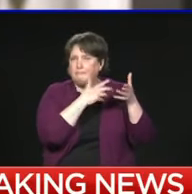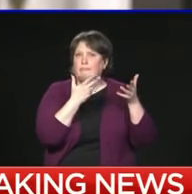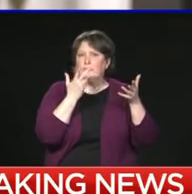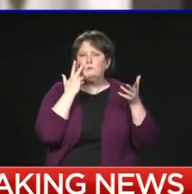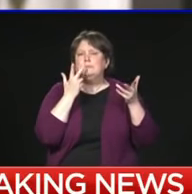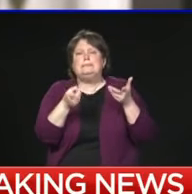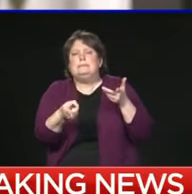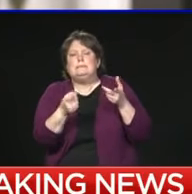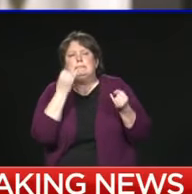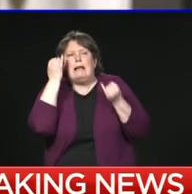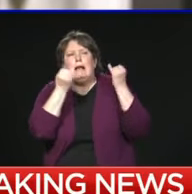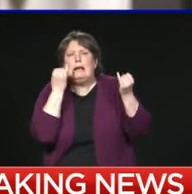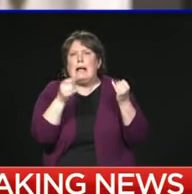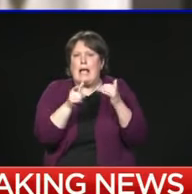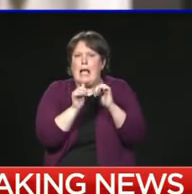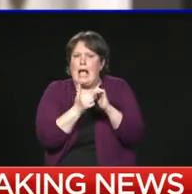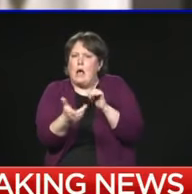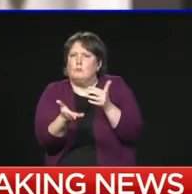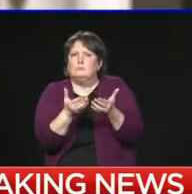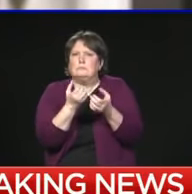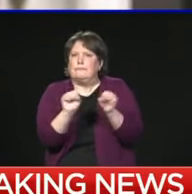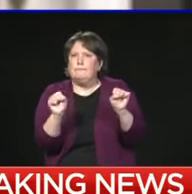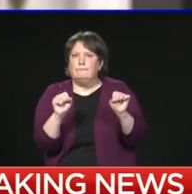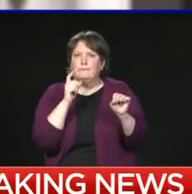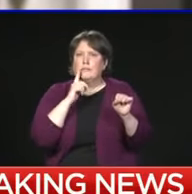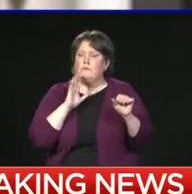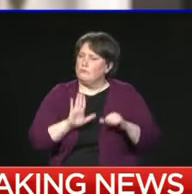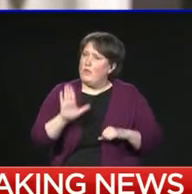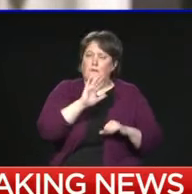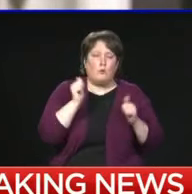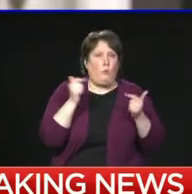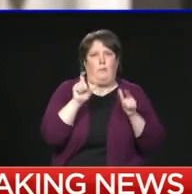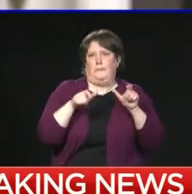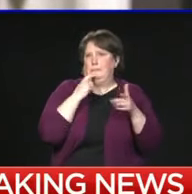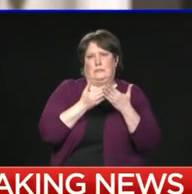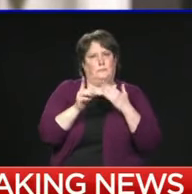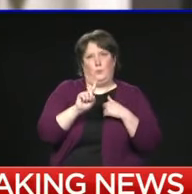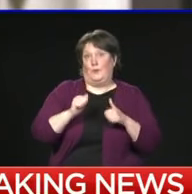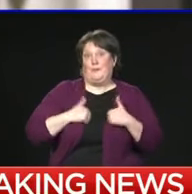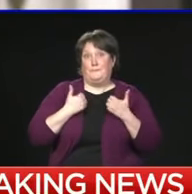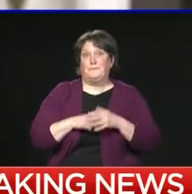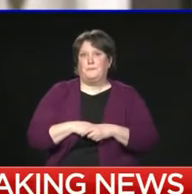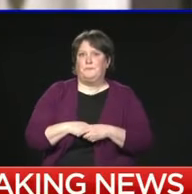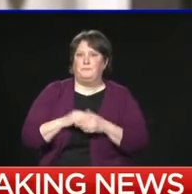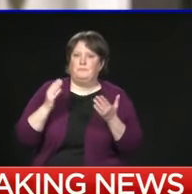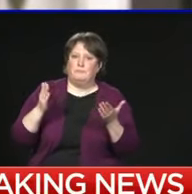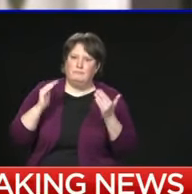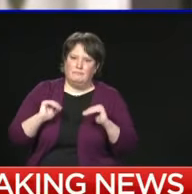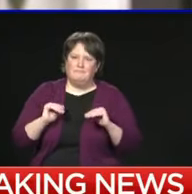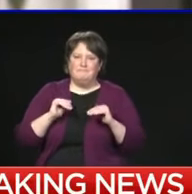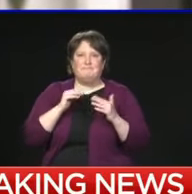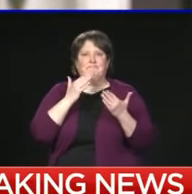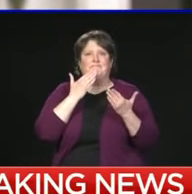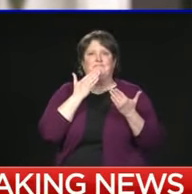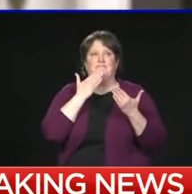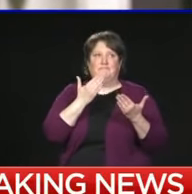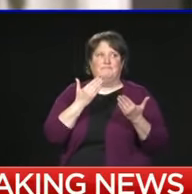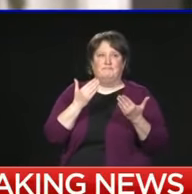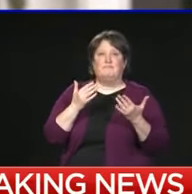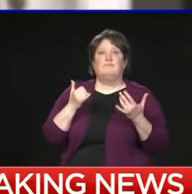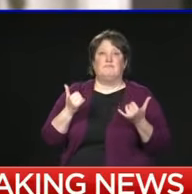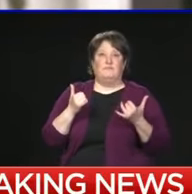and to look at ways that we're going to keep people safe right across the country, wherever they be. Je vous remercie beaucoup. C'est qu'est-ce qui mettra fin à la conférence de presse. Thank